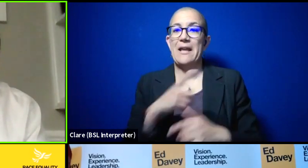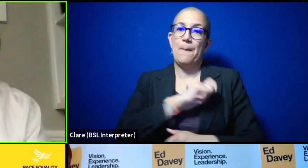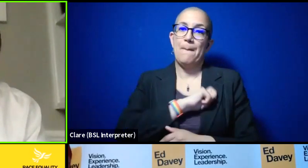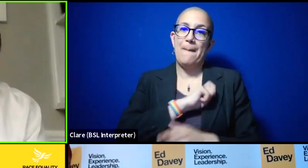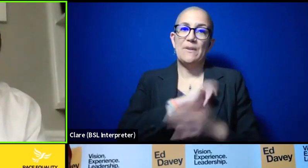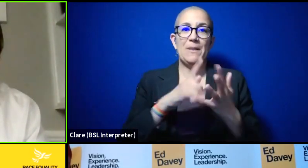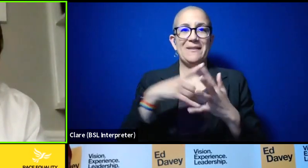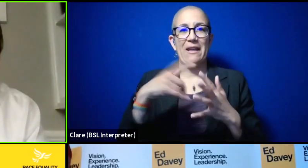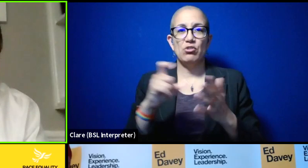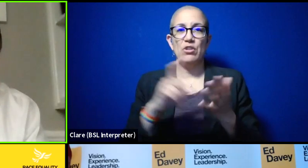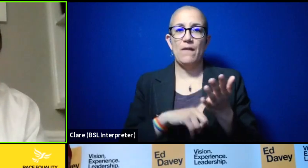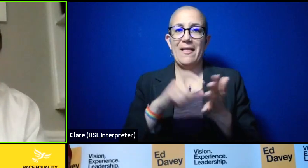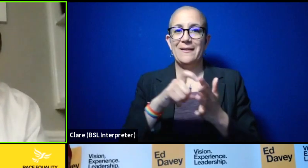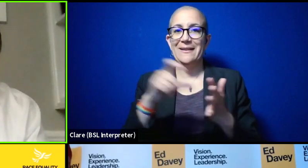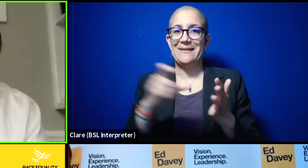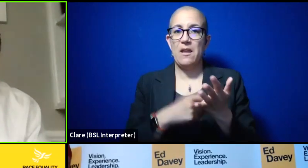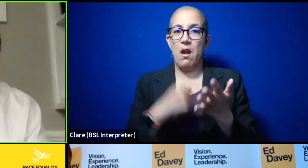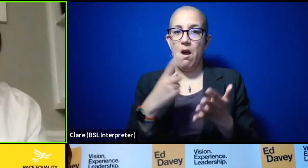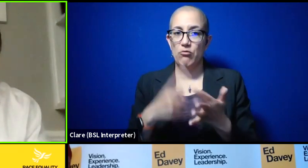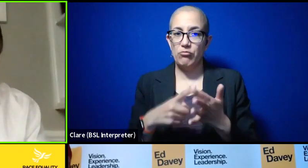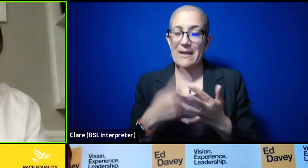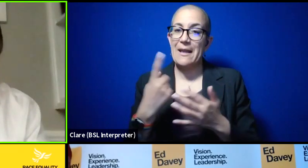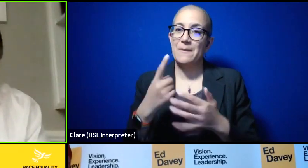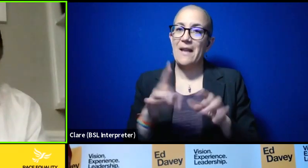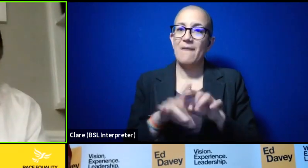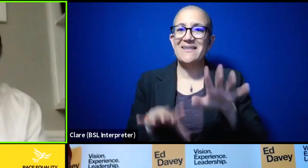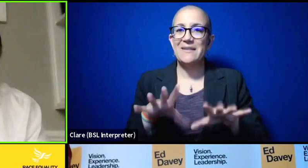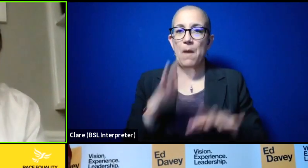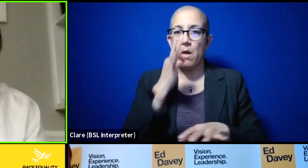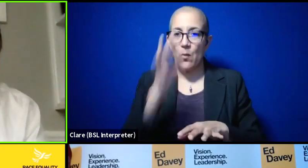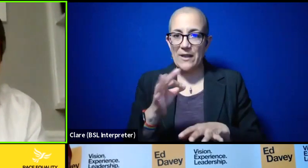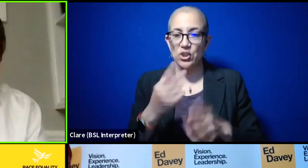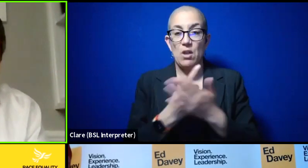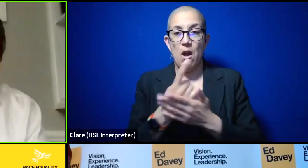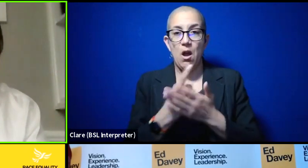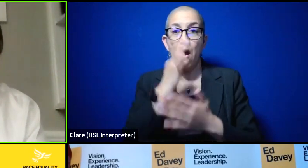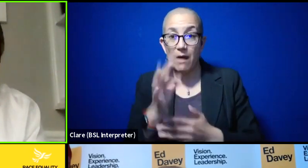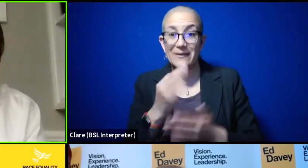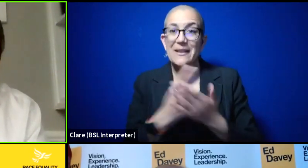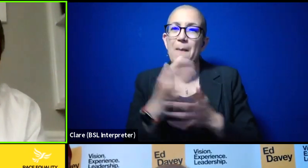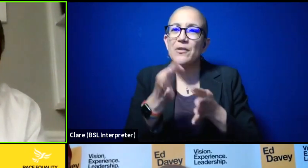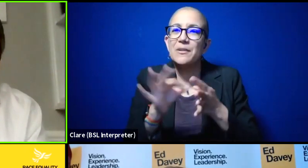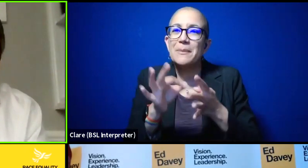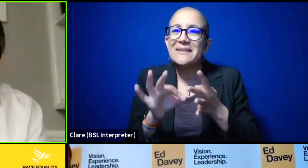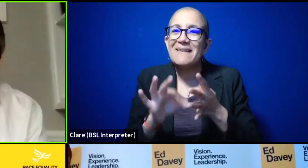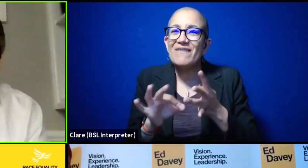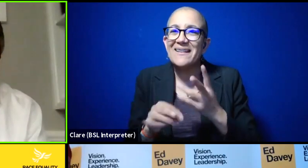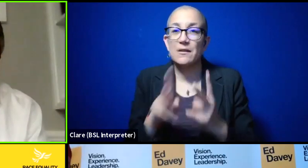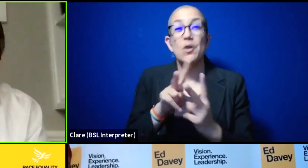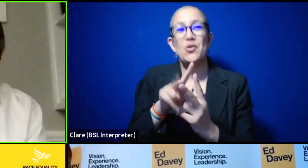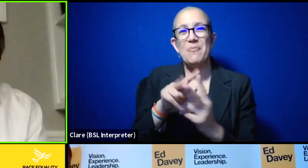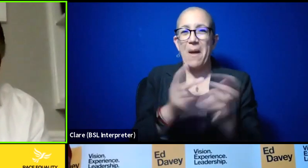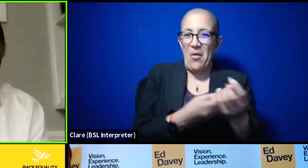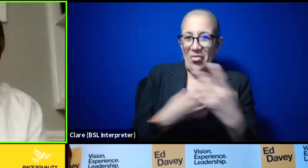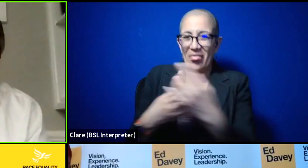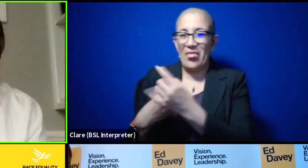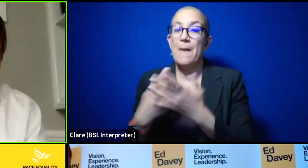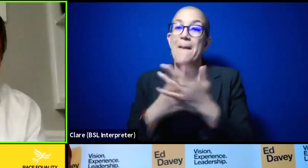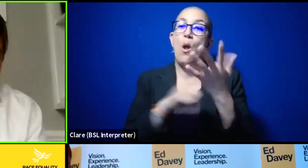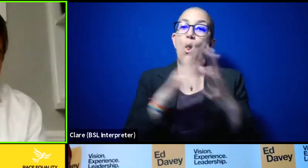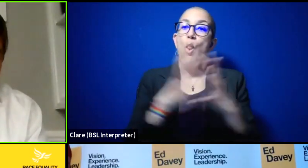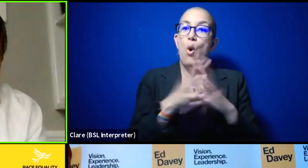the LDCRE, had a similar question asking about the specifics there that you've both been talking about. The law change for